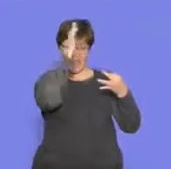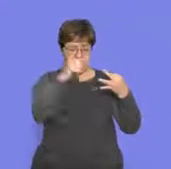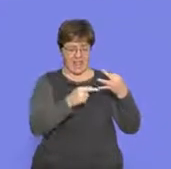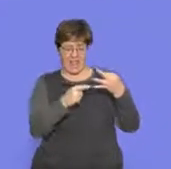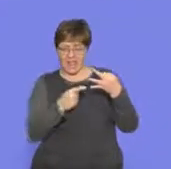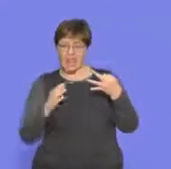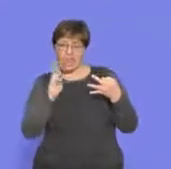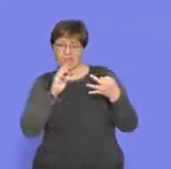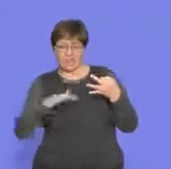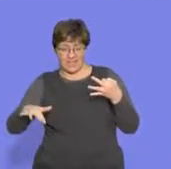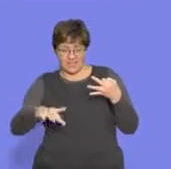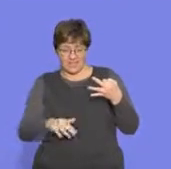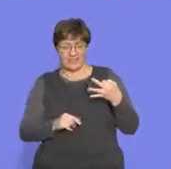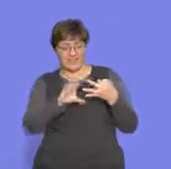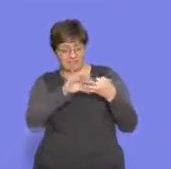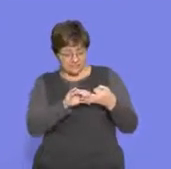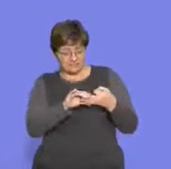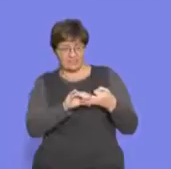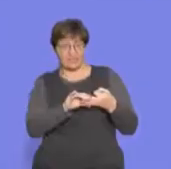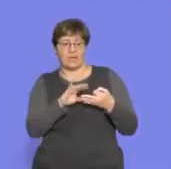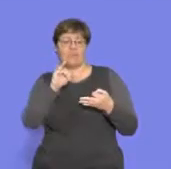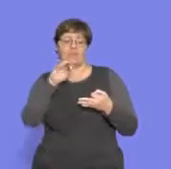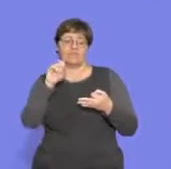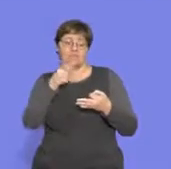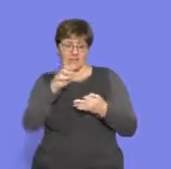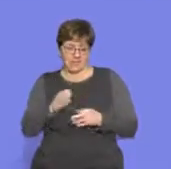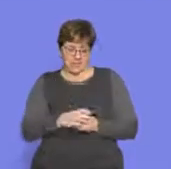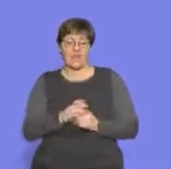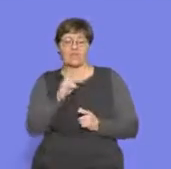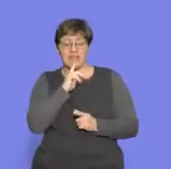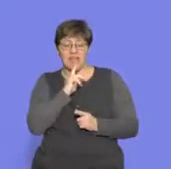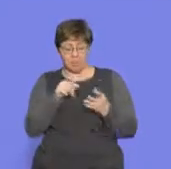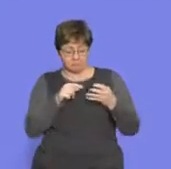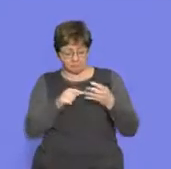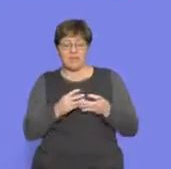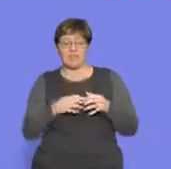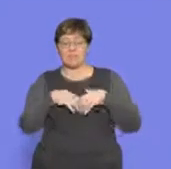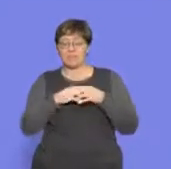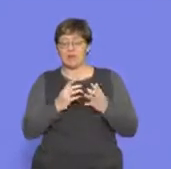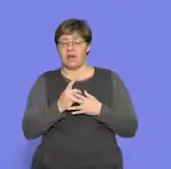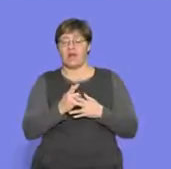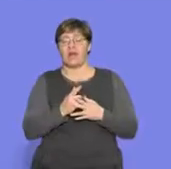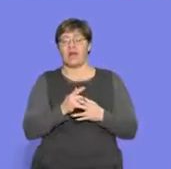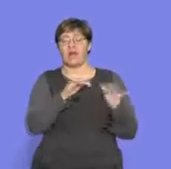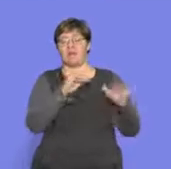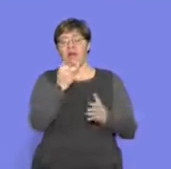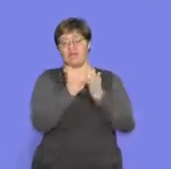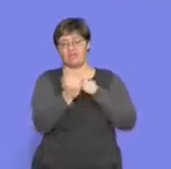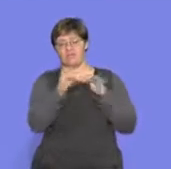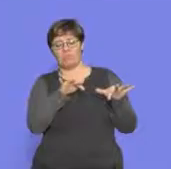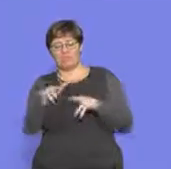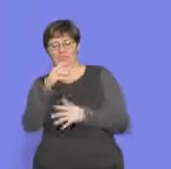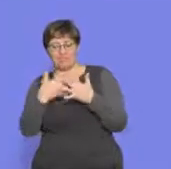of, right down to the simple organism that we refer to as individuals in a population. You guys have been a good audience. You deserve a